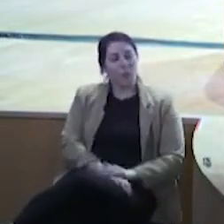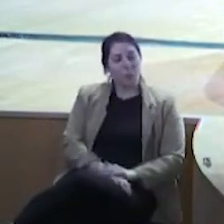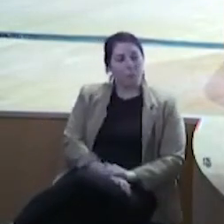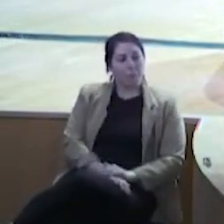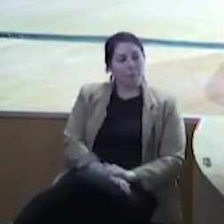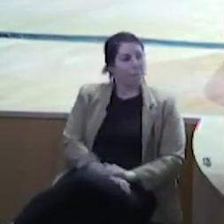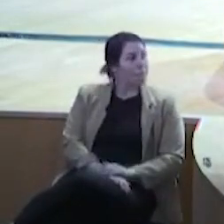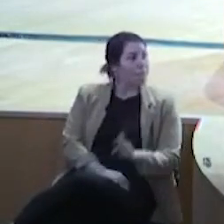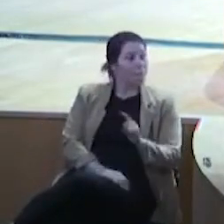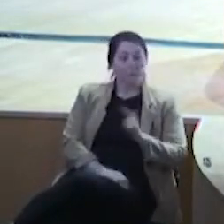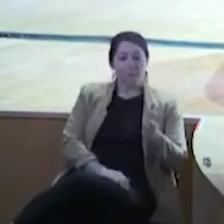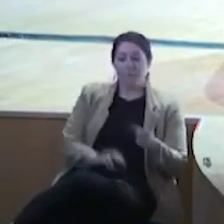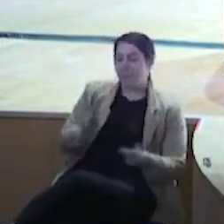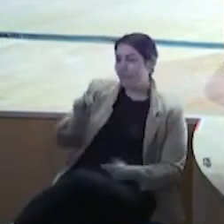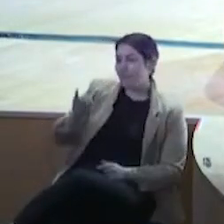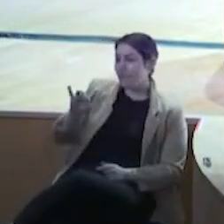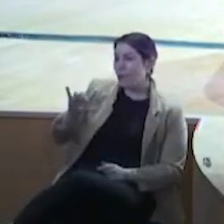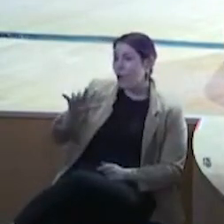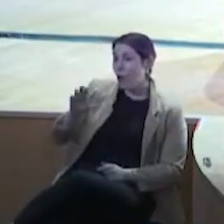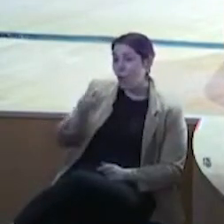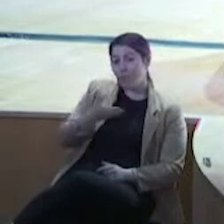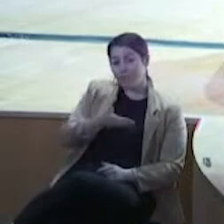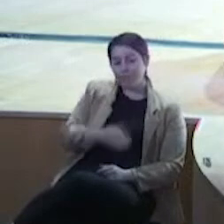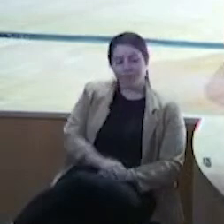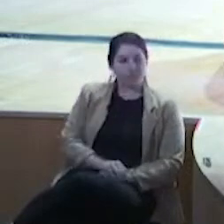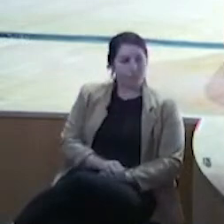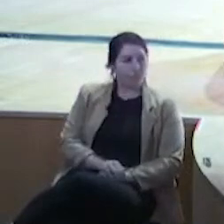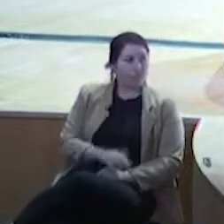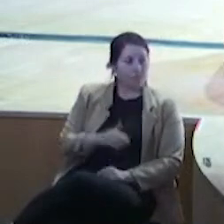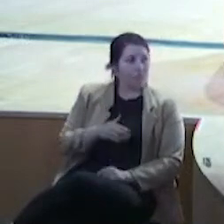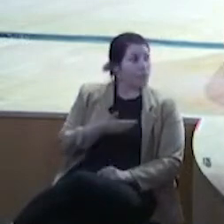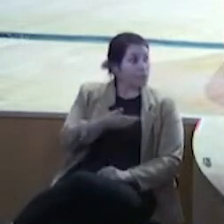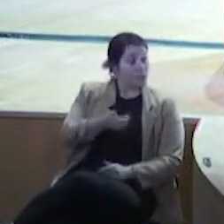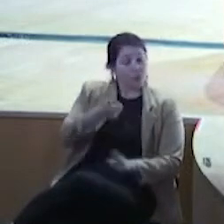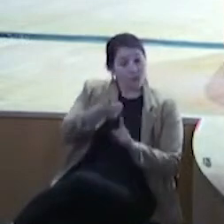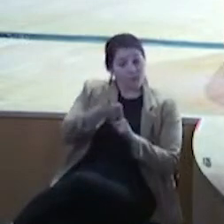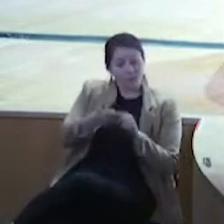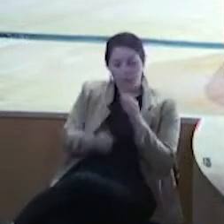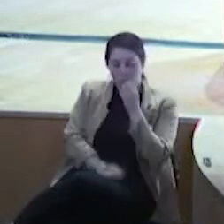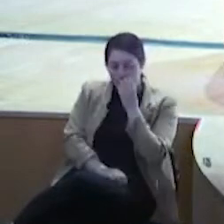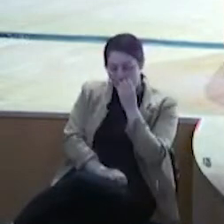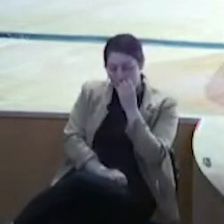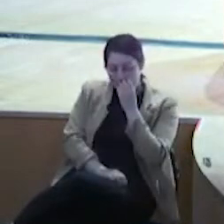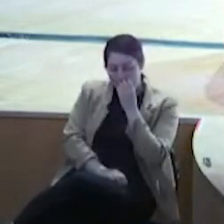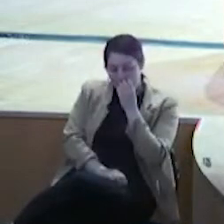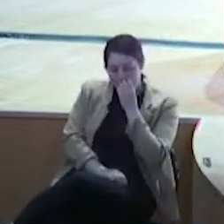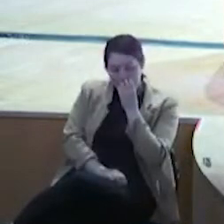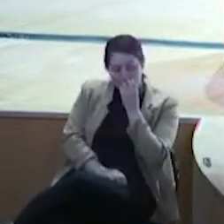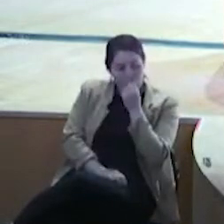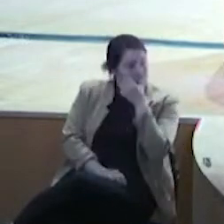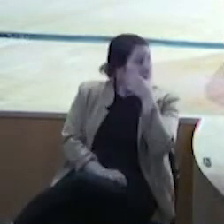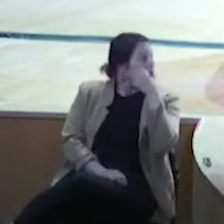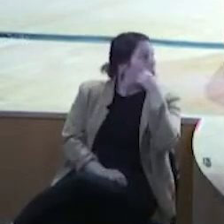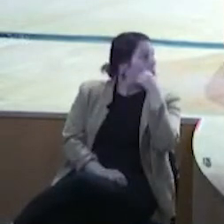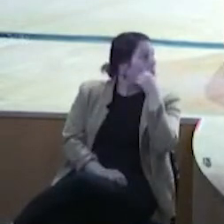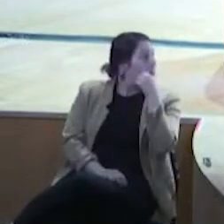And Nicole, could you please introduce yourself and tell us about what you're doing up in Canada?